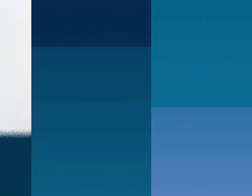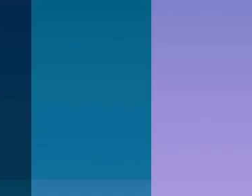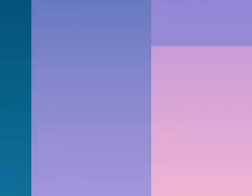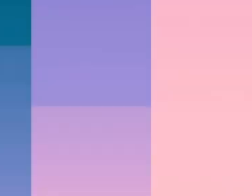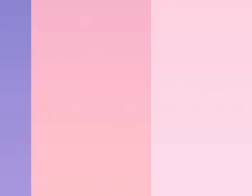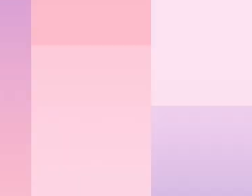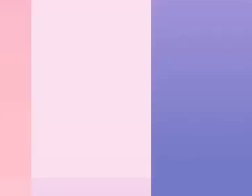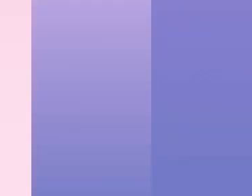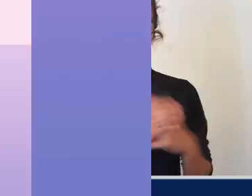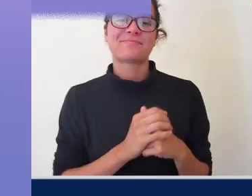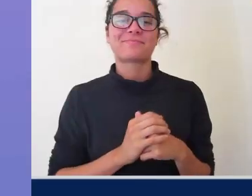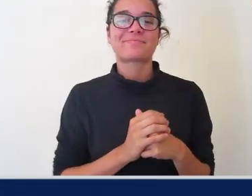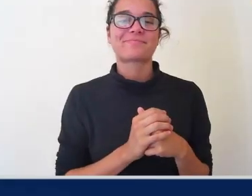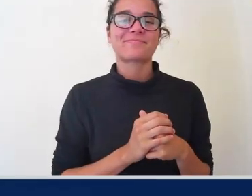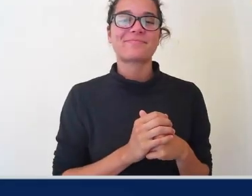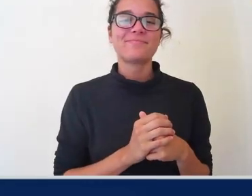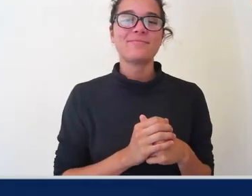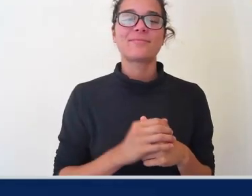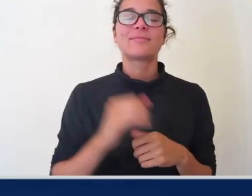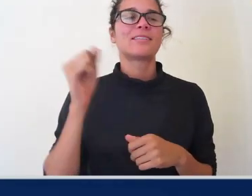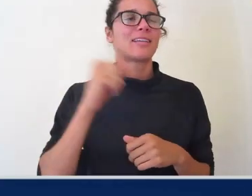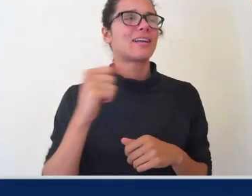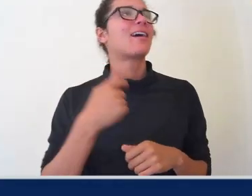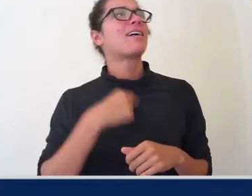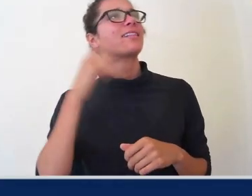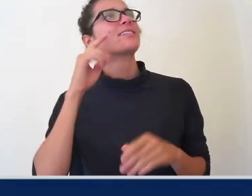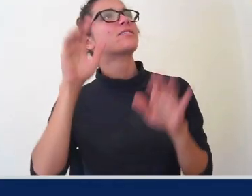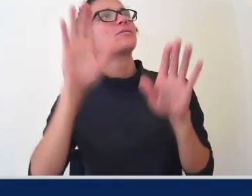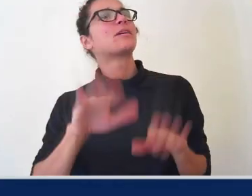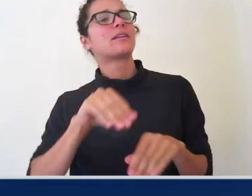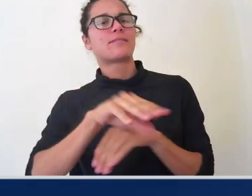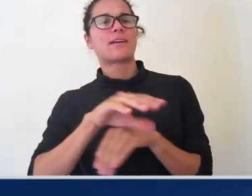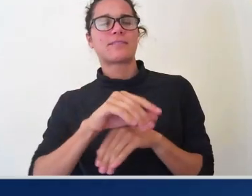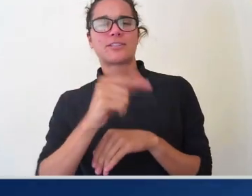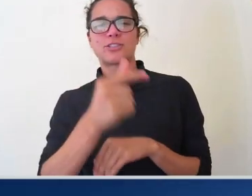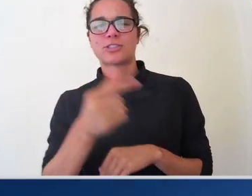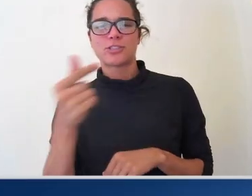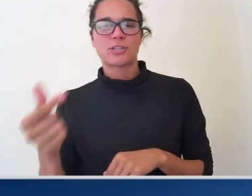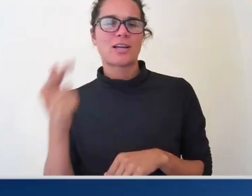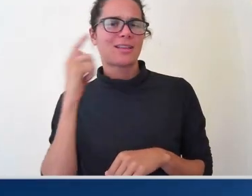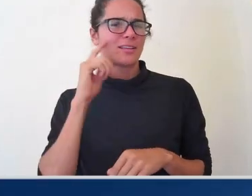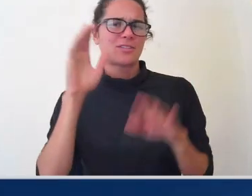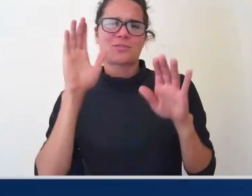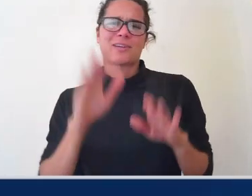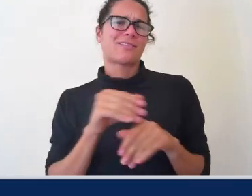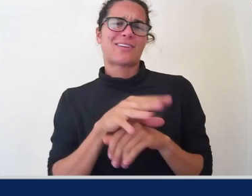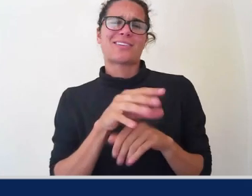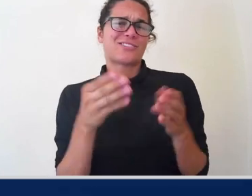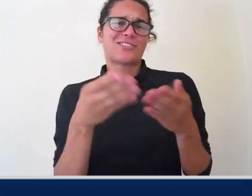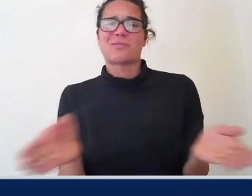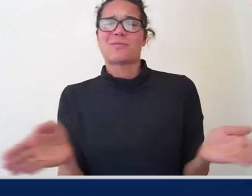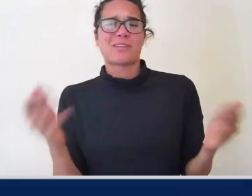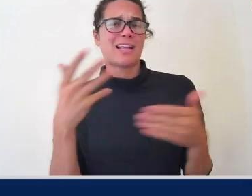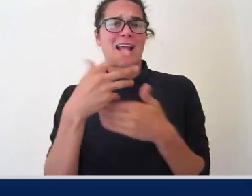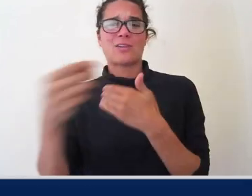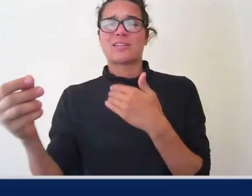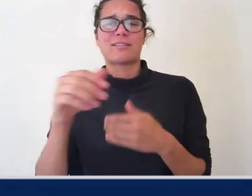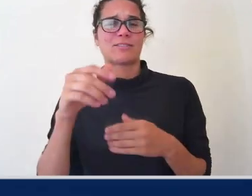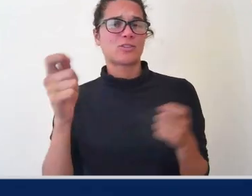Yeah, so I think that's great advice, Gigi. You know, I think that's great advice just in general, even outside of Control Tower,